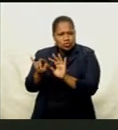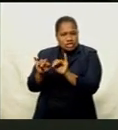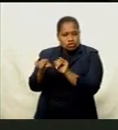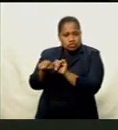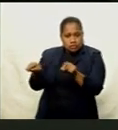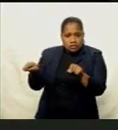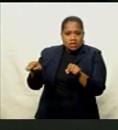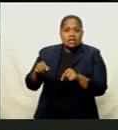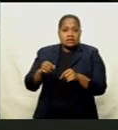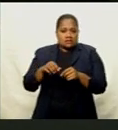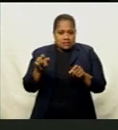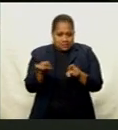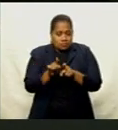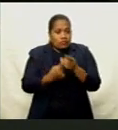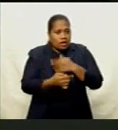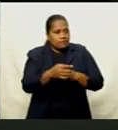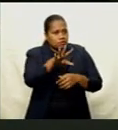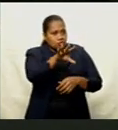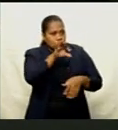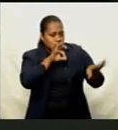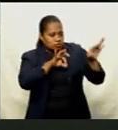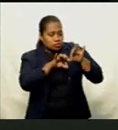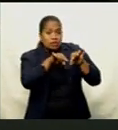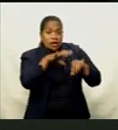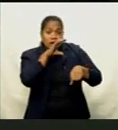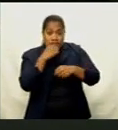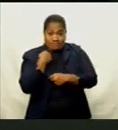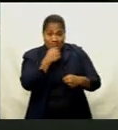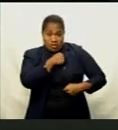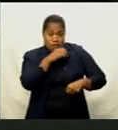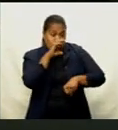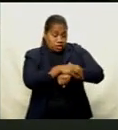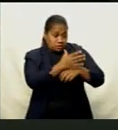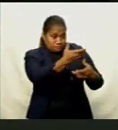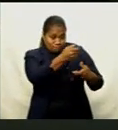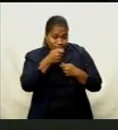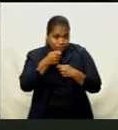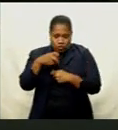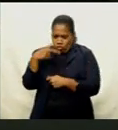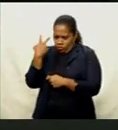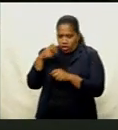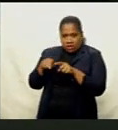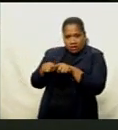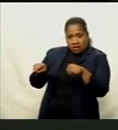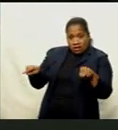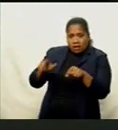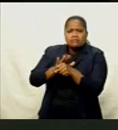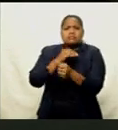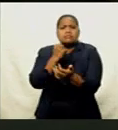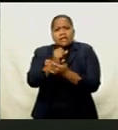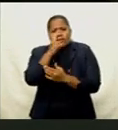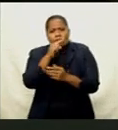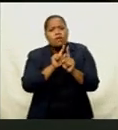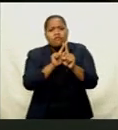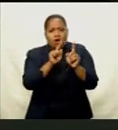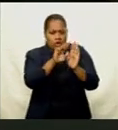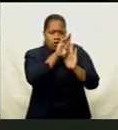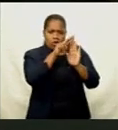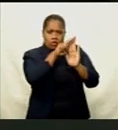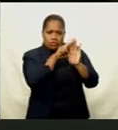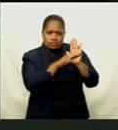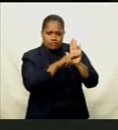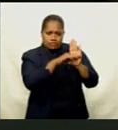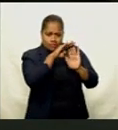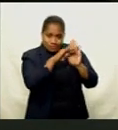roped in RFMF personnel as well as police to monitor these situations and ensure that people follow the rules in